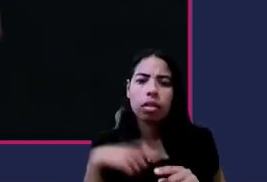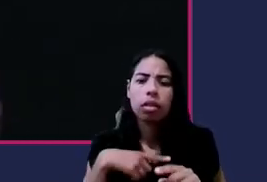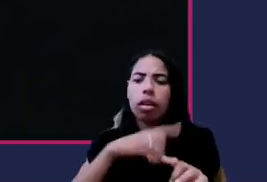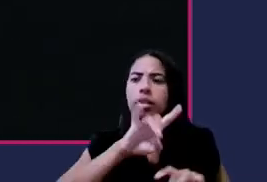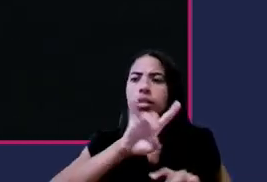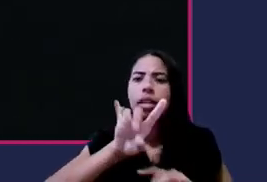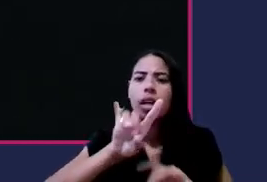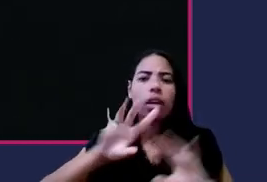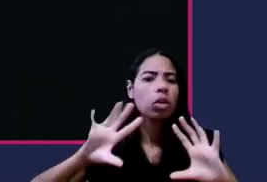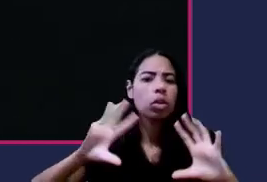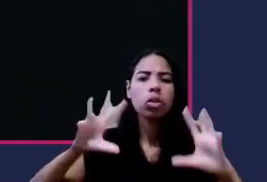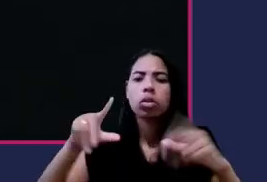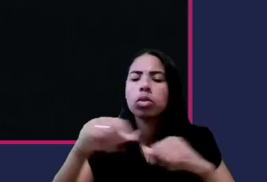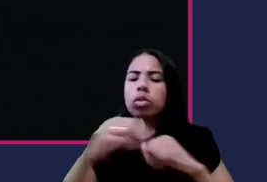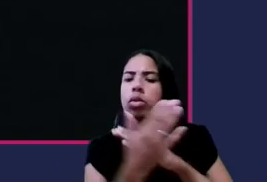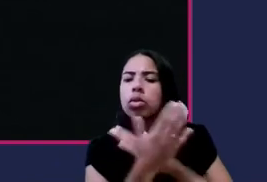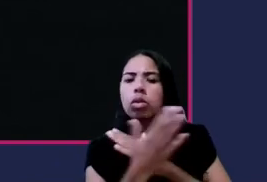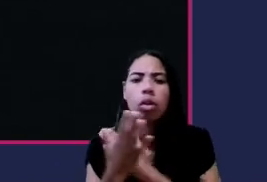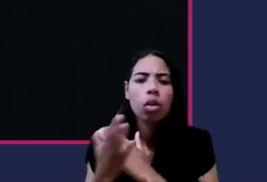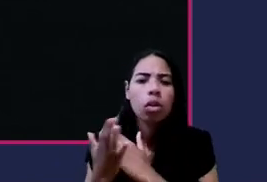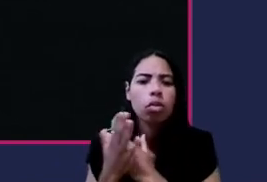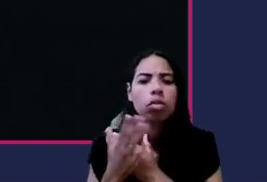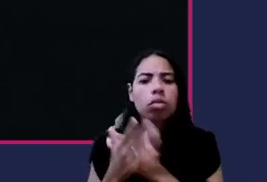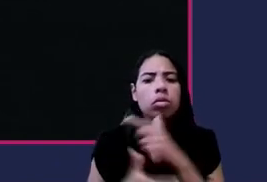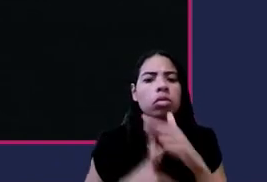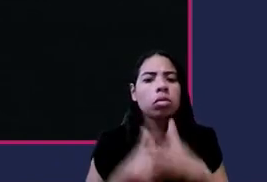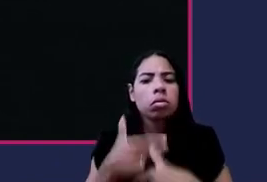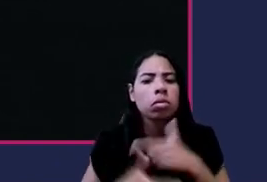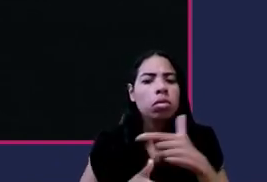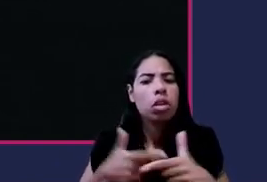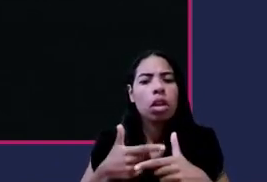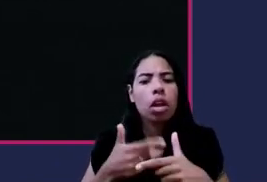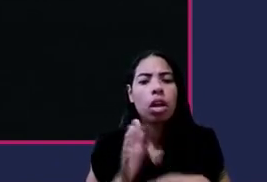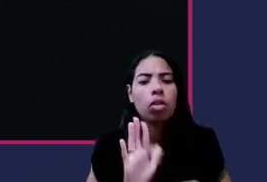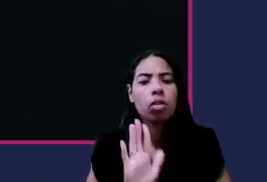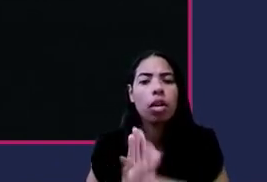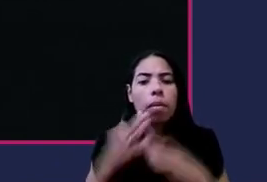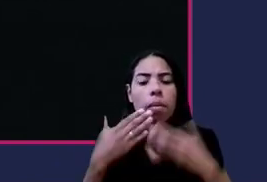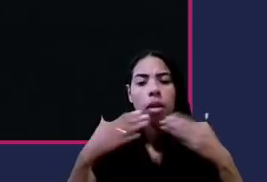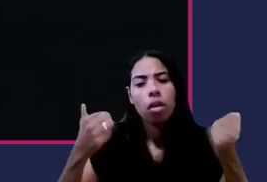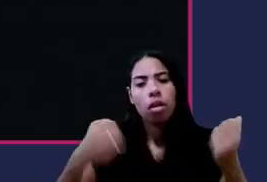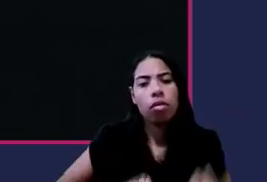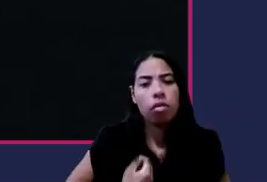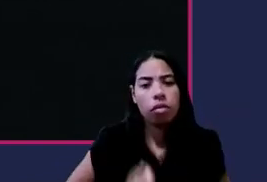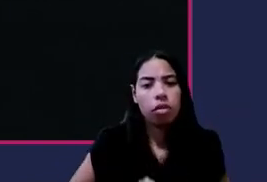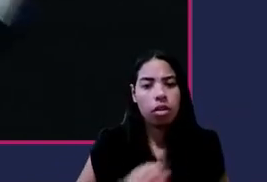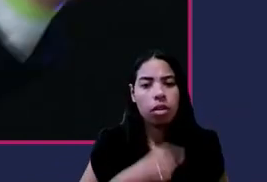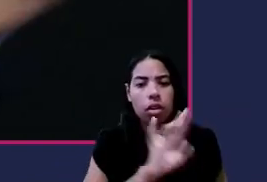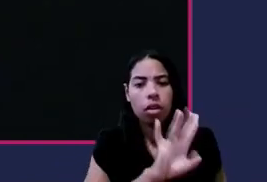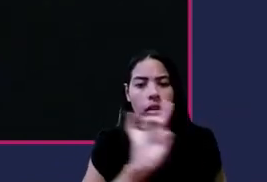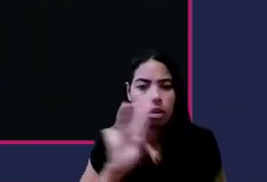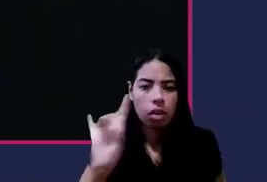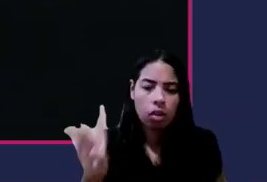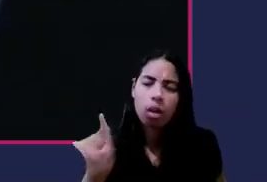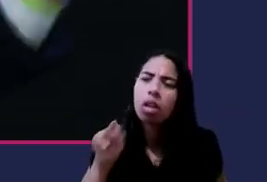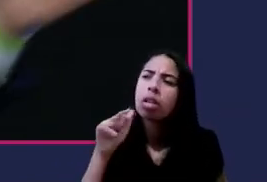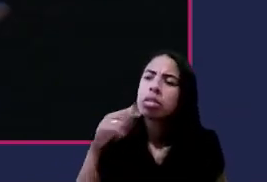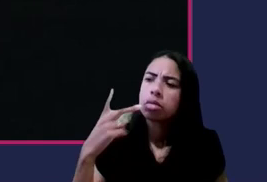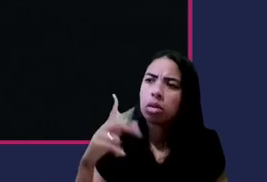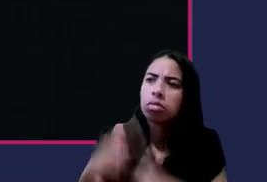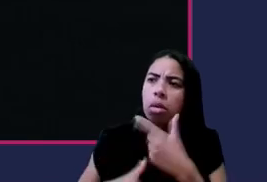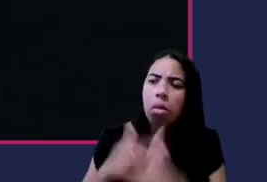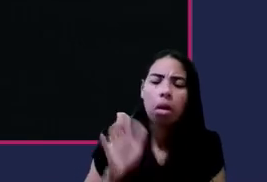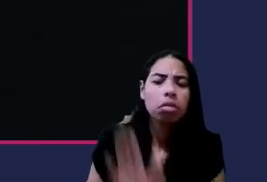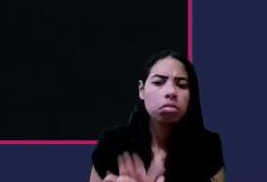from Rio Grande do Sul. But we always try to help technicians use our mandates to help